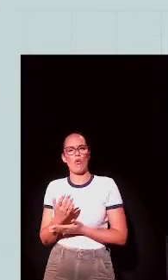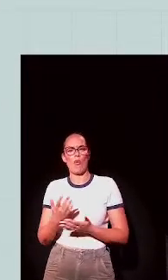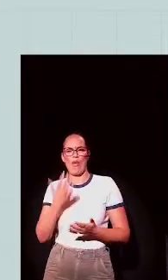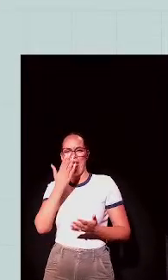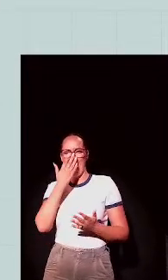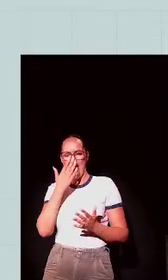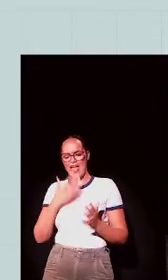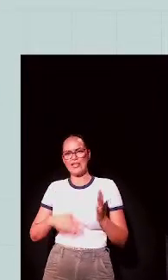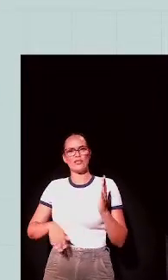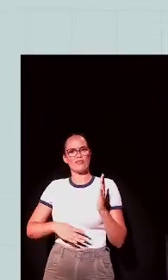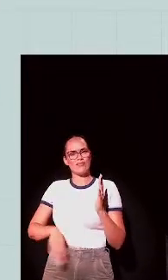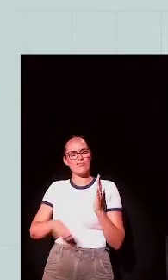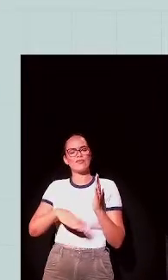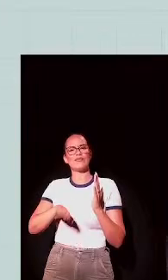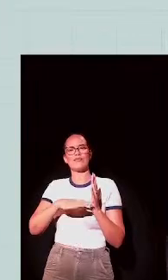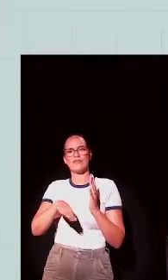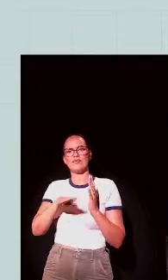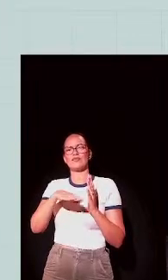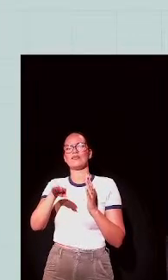Gotta find a way.